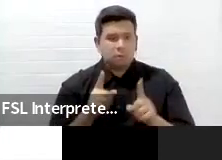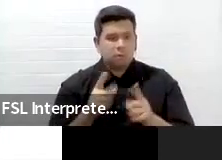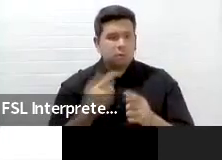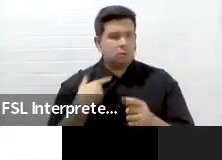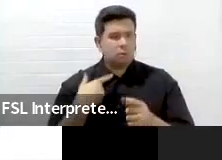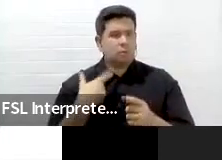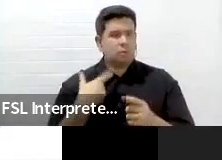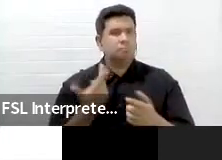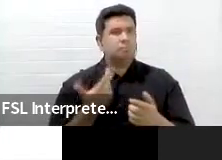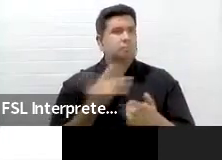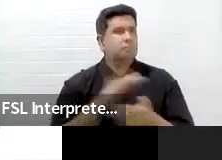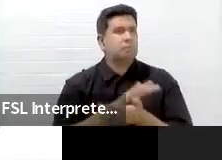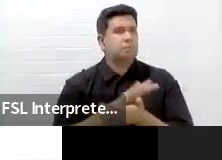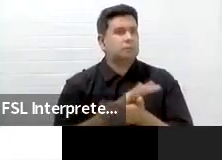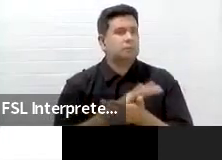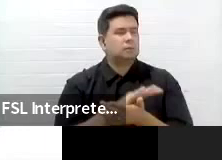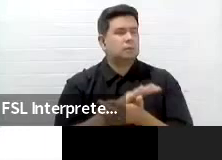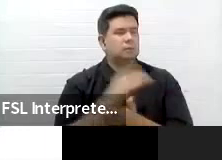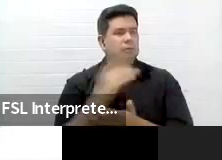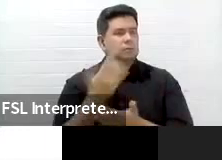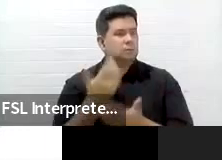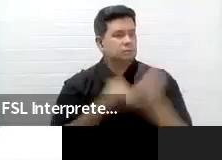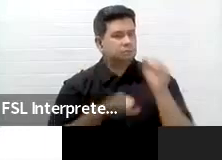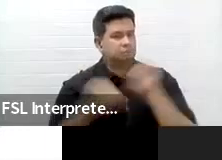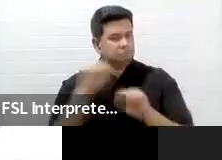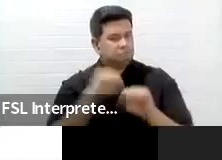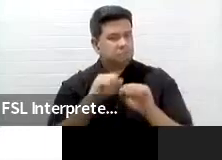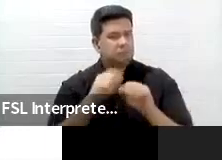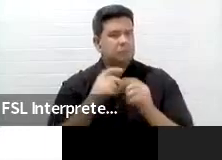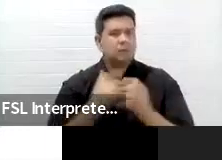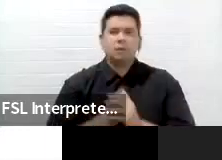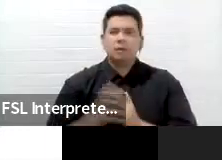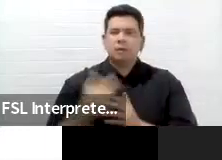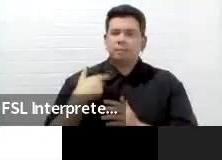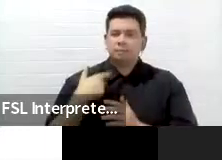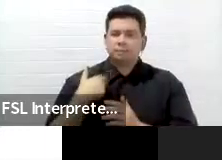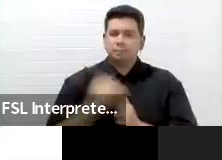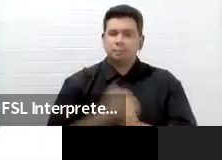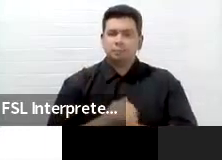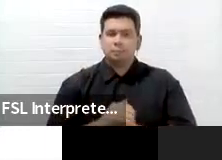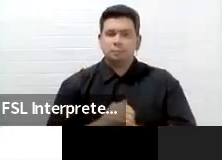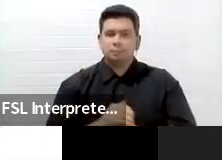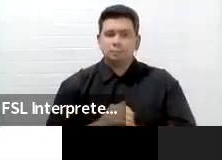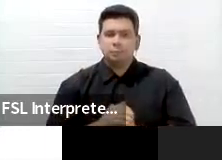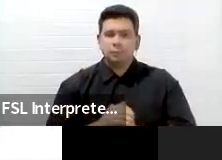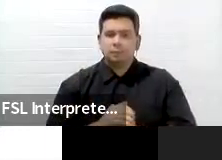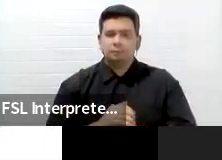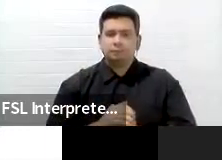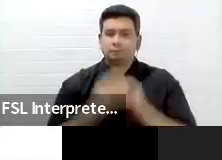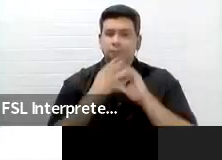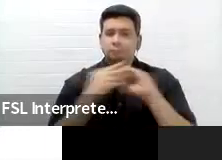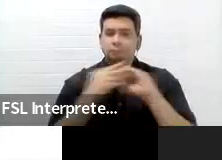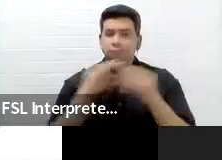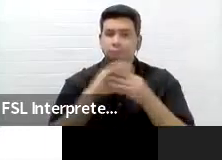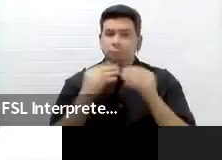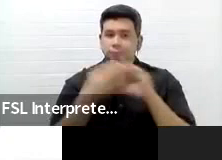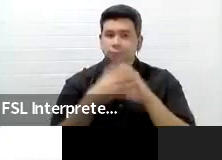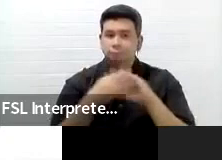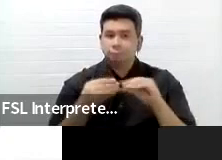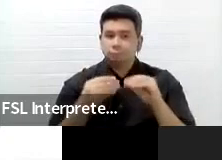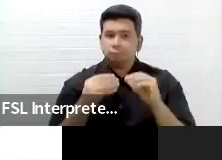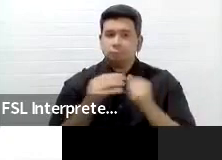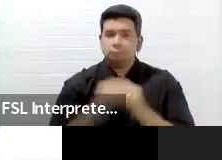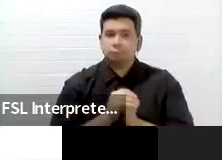essays, even historical pieces and political narratives. There was this essay highlighting the